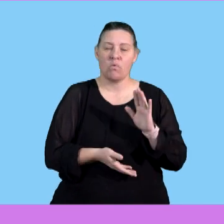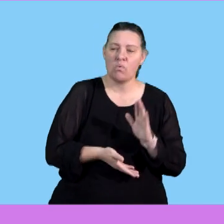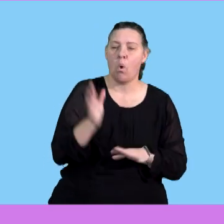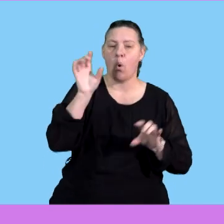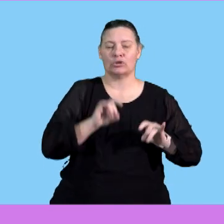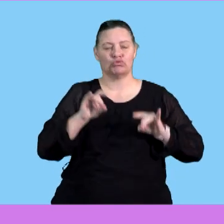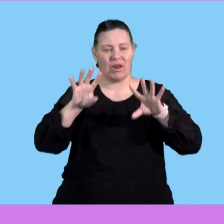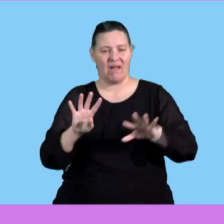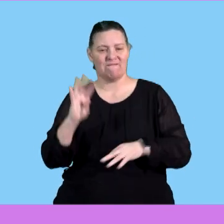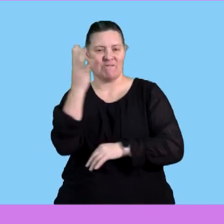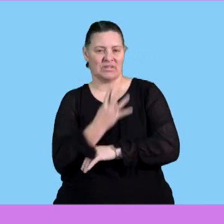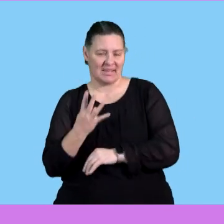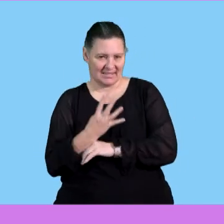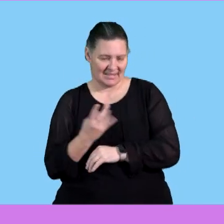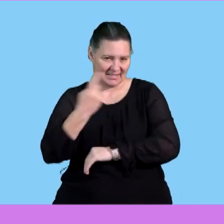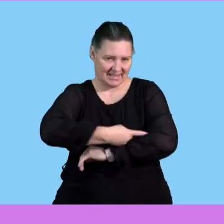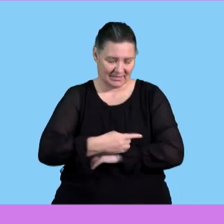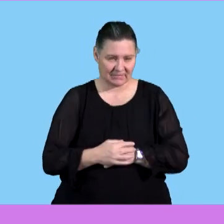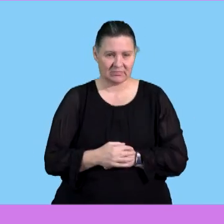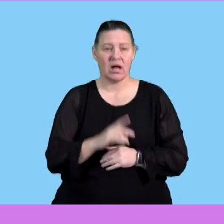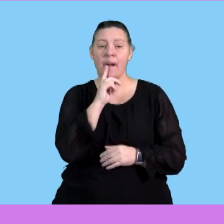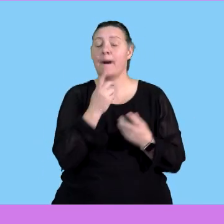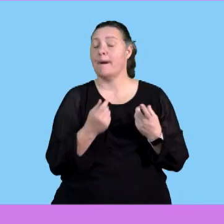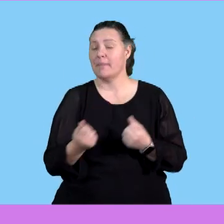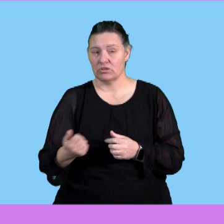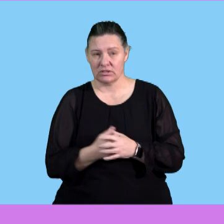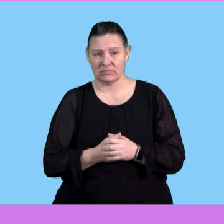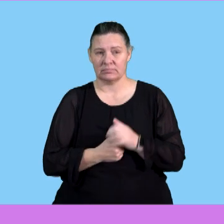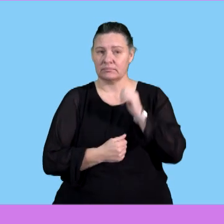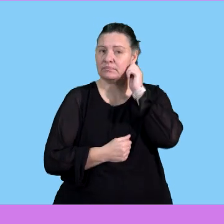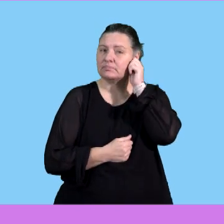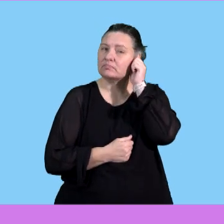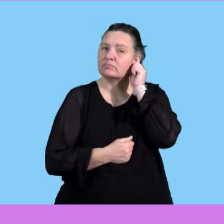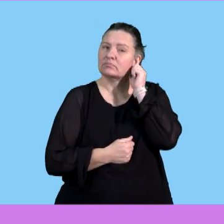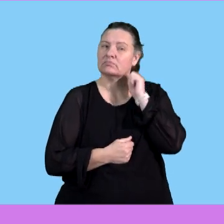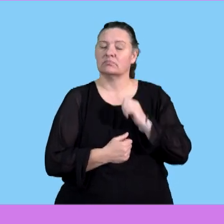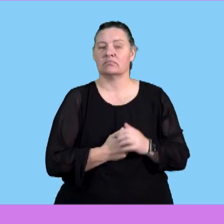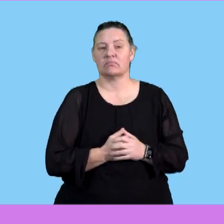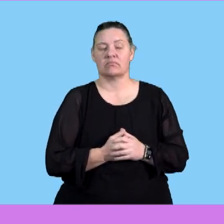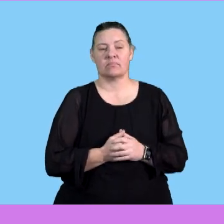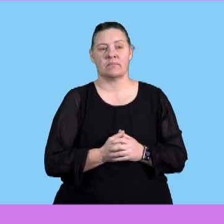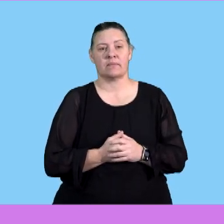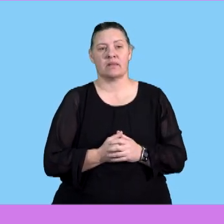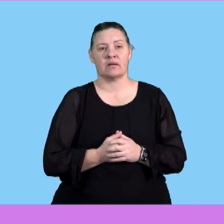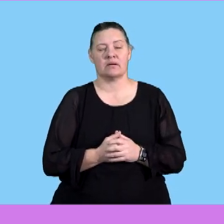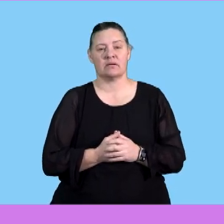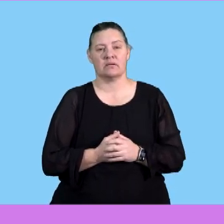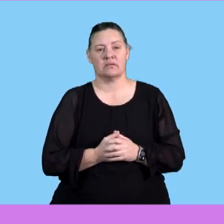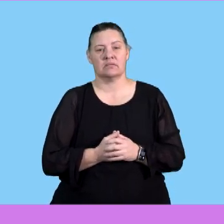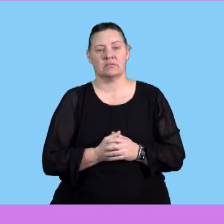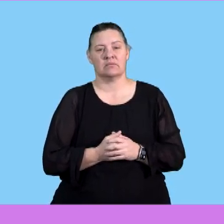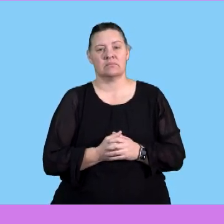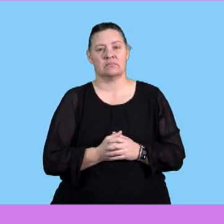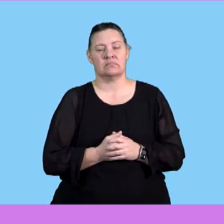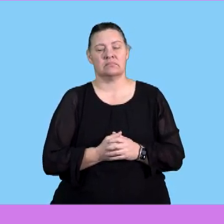4-day trip to Australia. Their costs are as follows. So they are planning to take a trip to